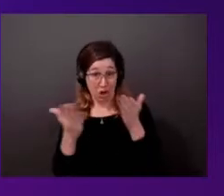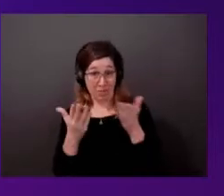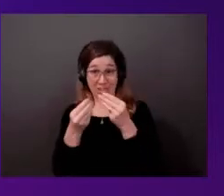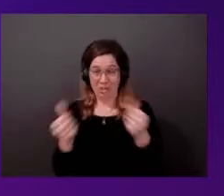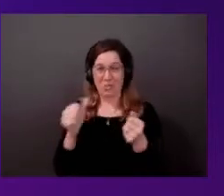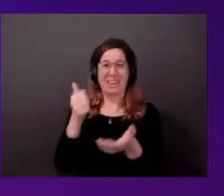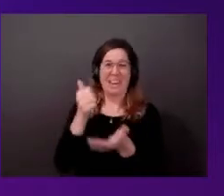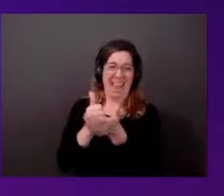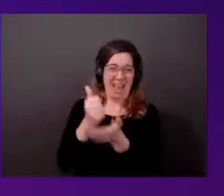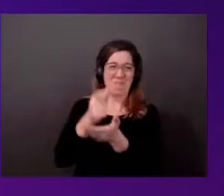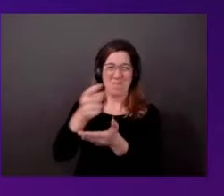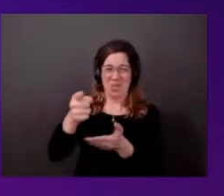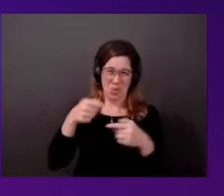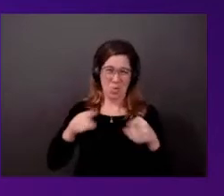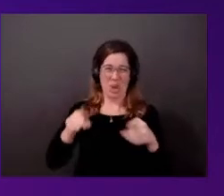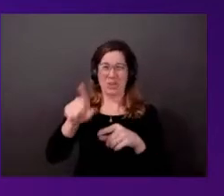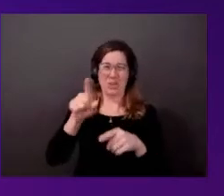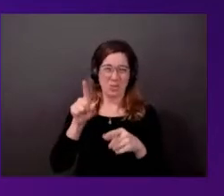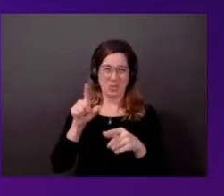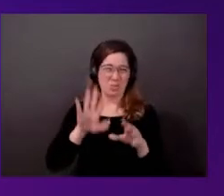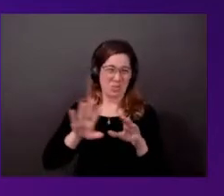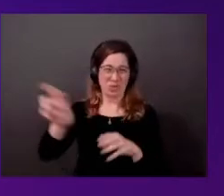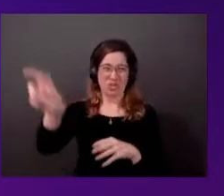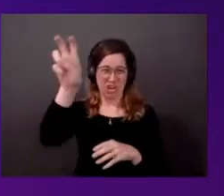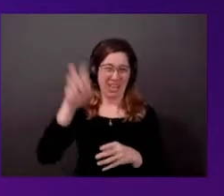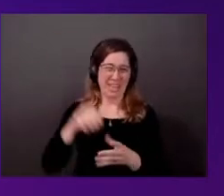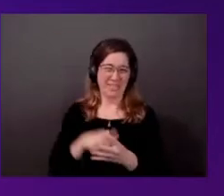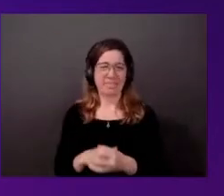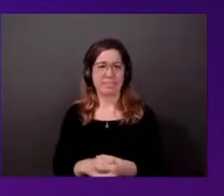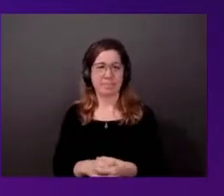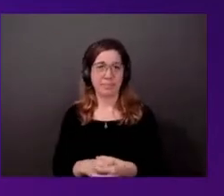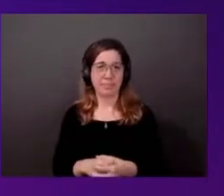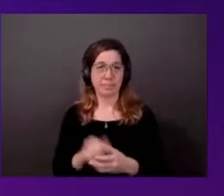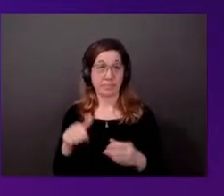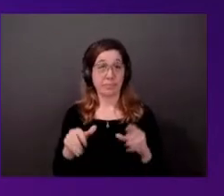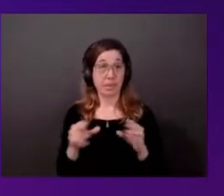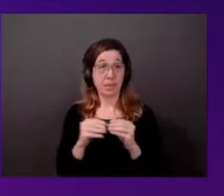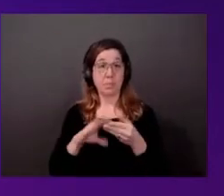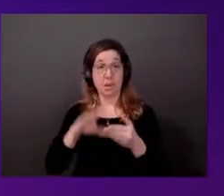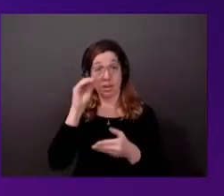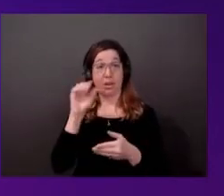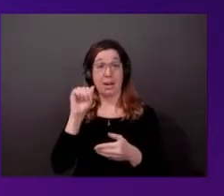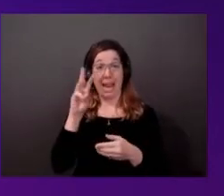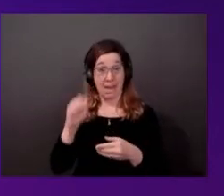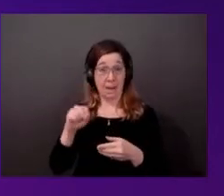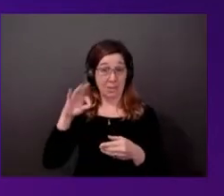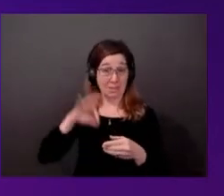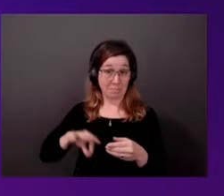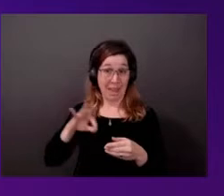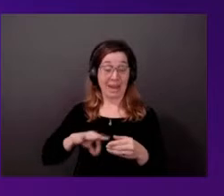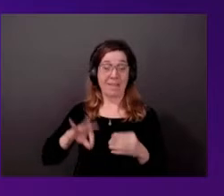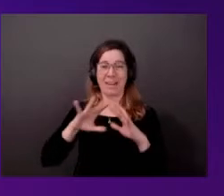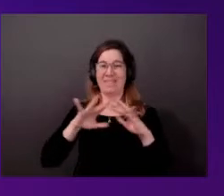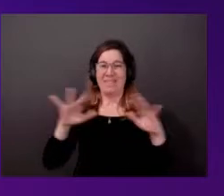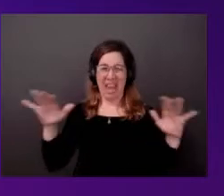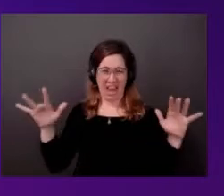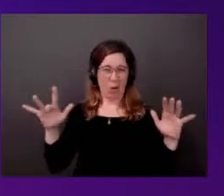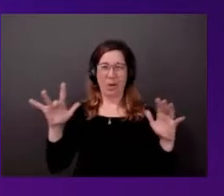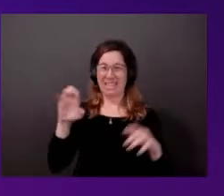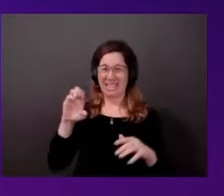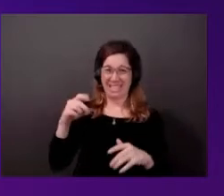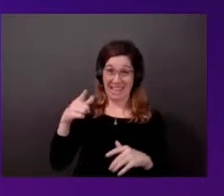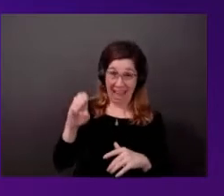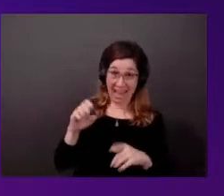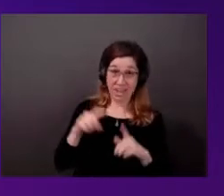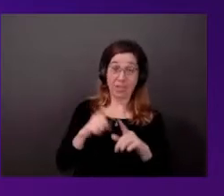journey. In this session, you'll learn how AWS IoT benefits across various layers of the edge, from microcontrollers